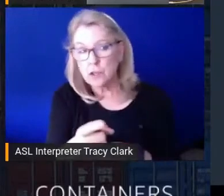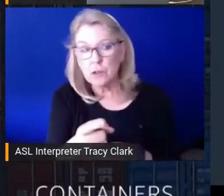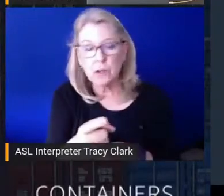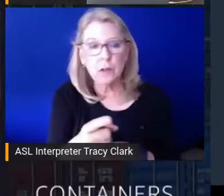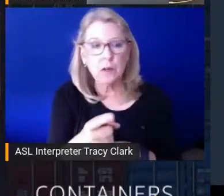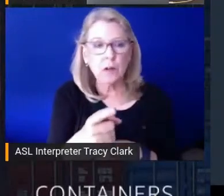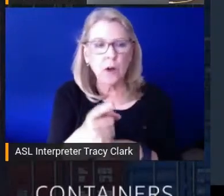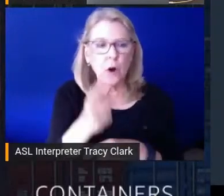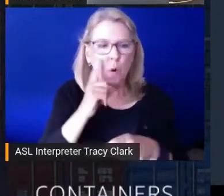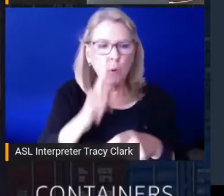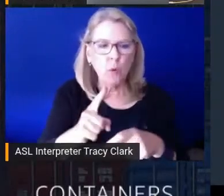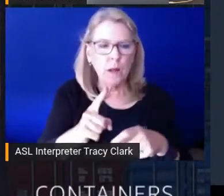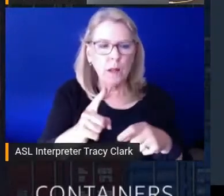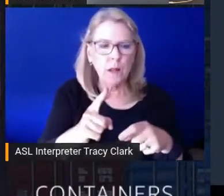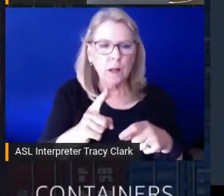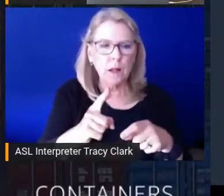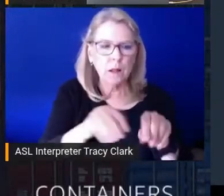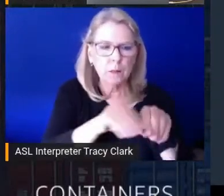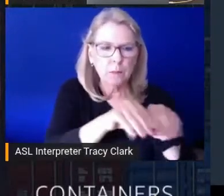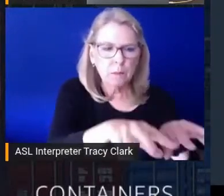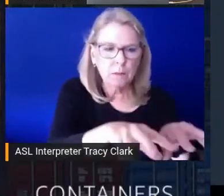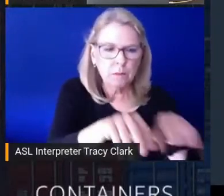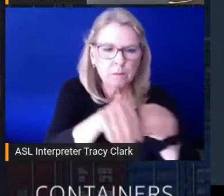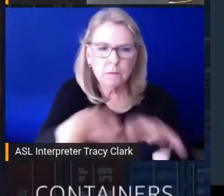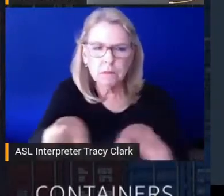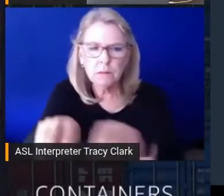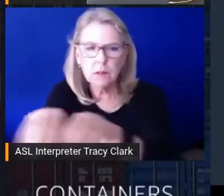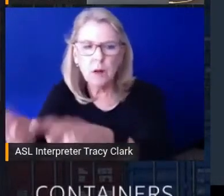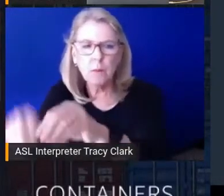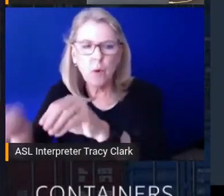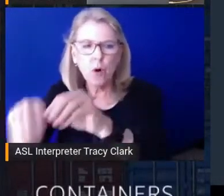see additional ways where you can run Kubernetes.